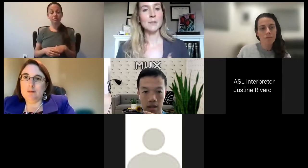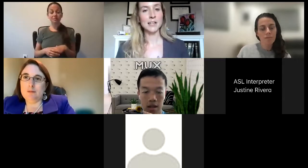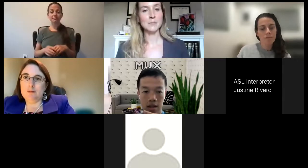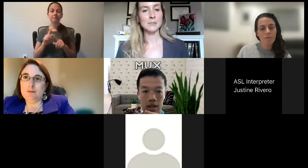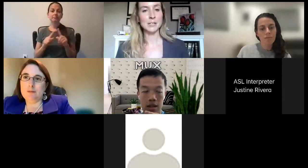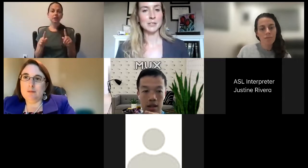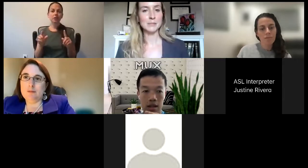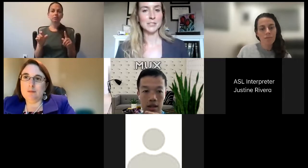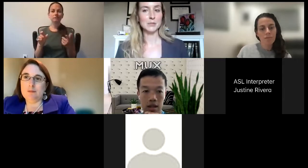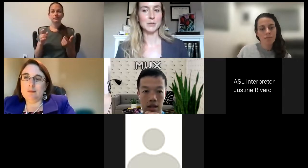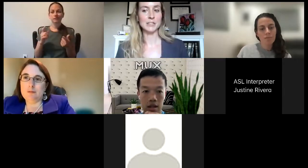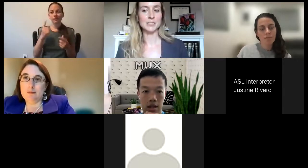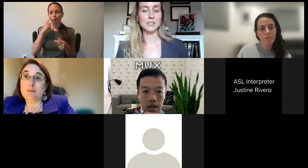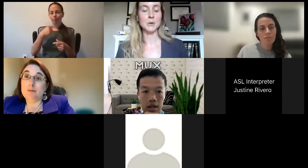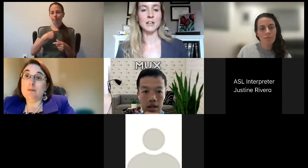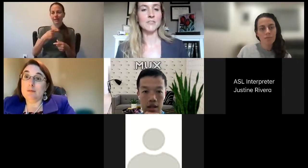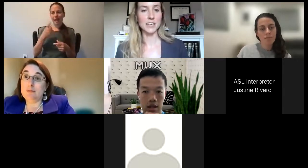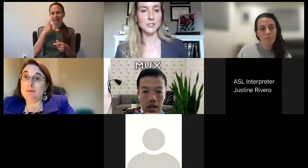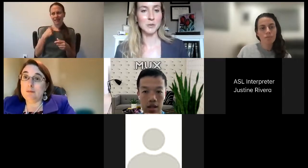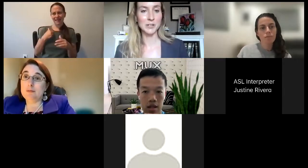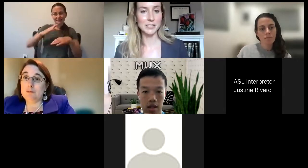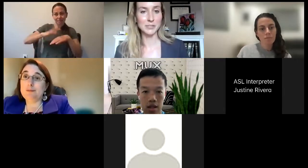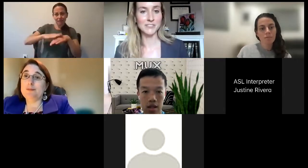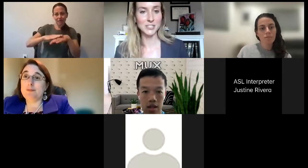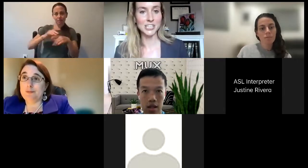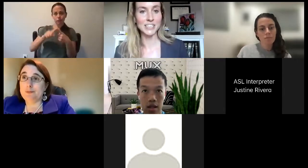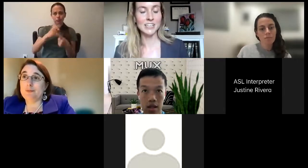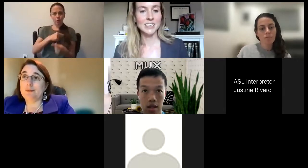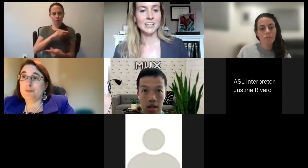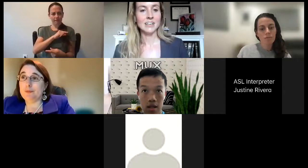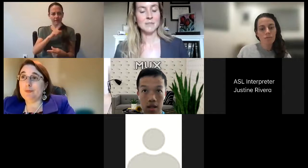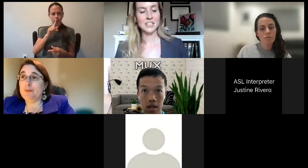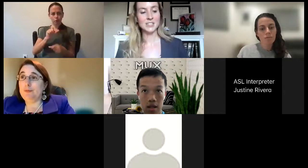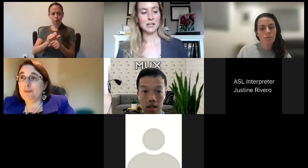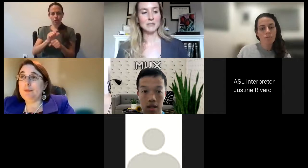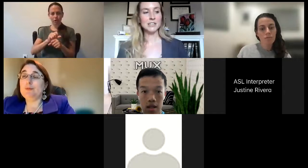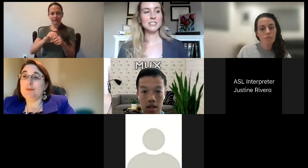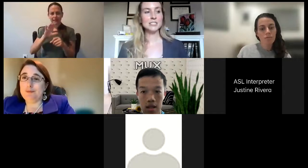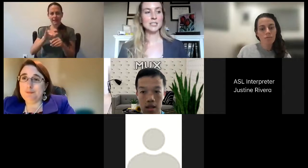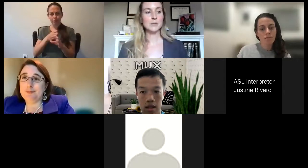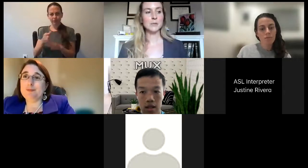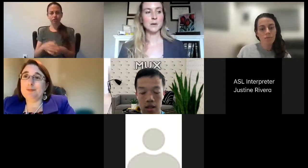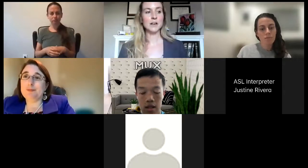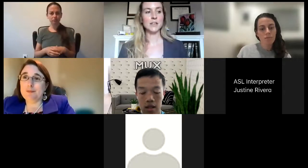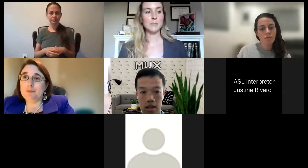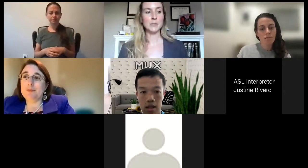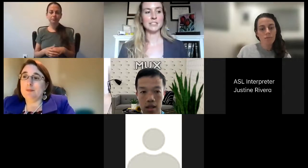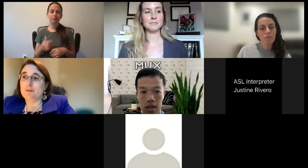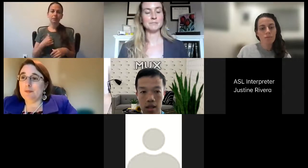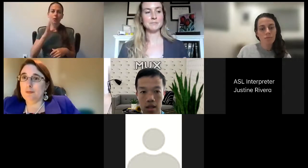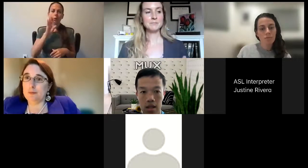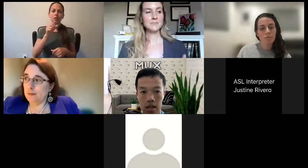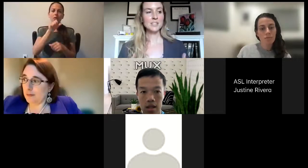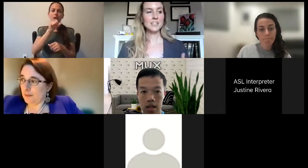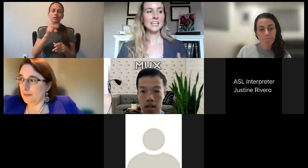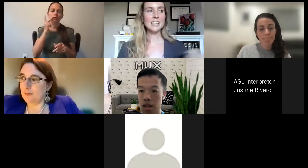in my mind, the bare minimum that's required to be qualified to work in the profession. And so I would love to see more of that